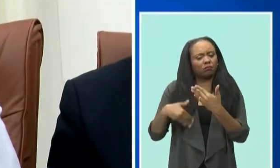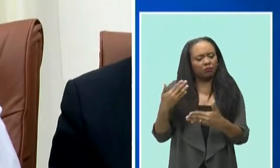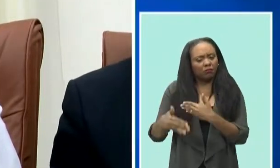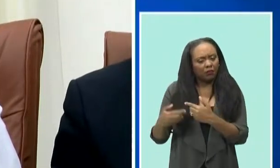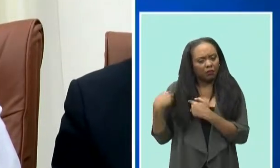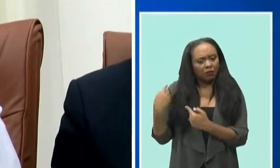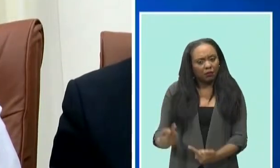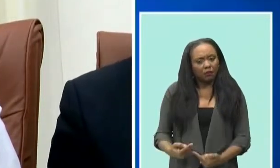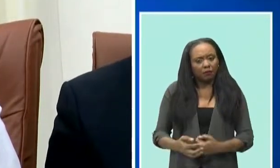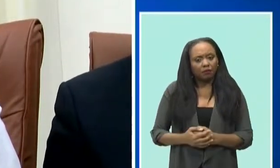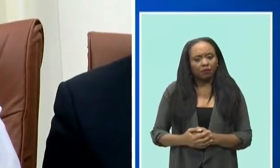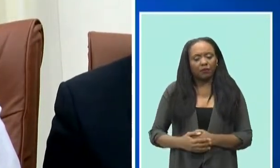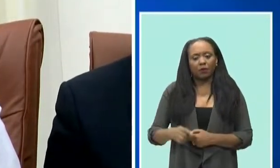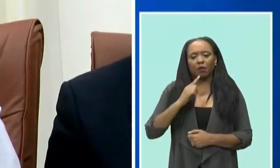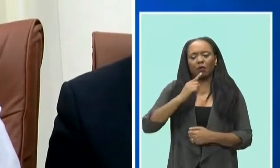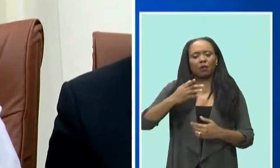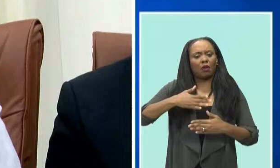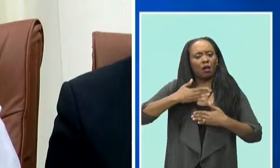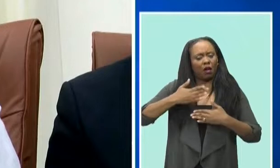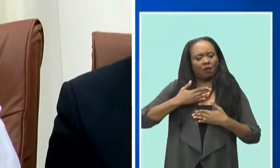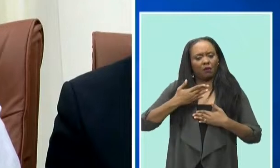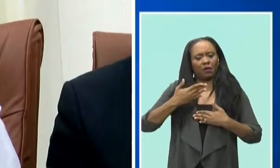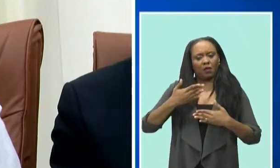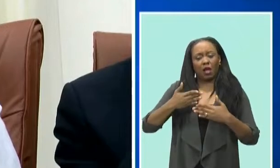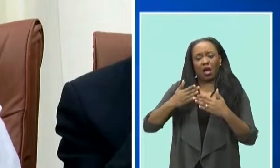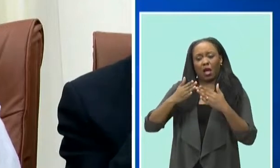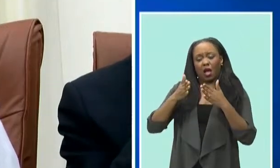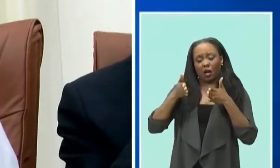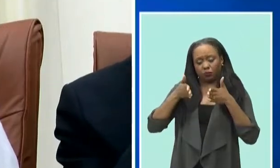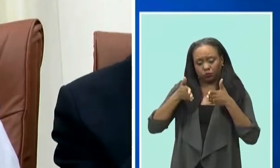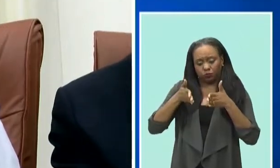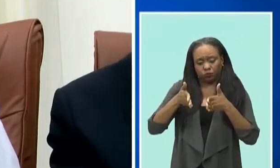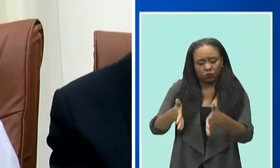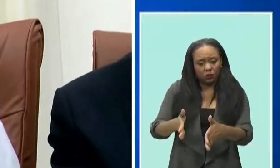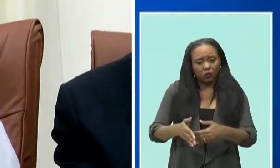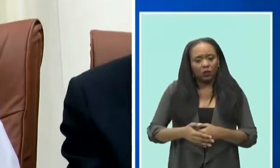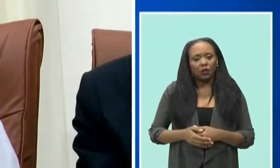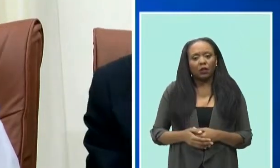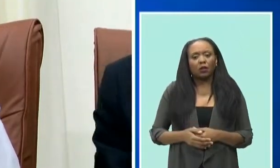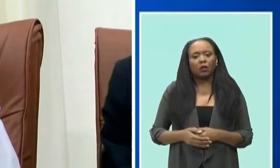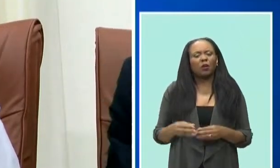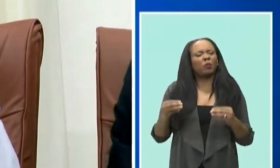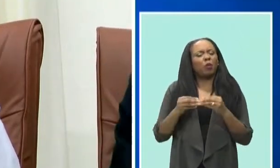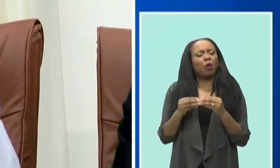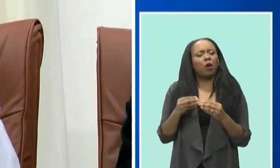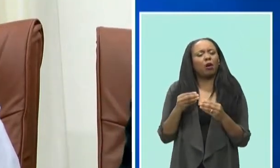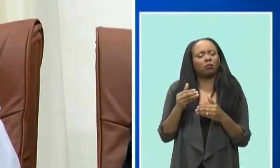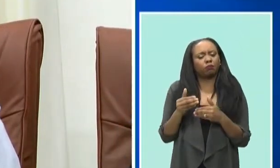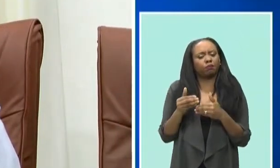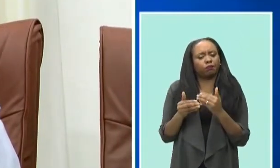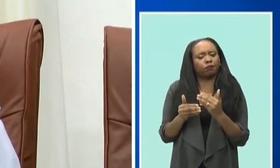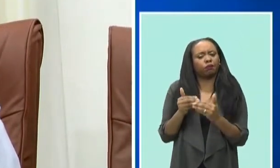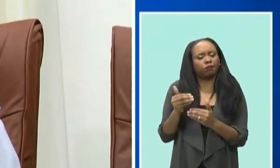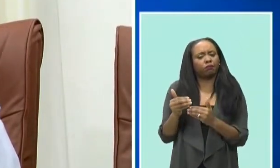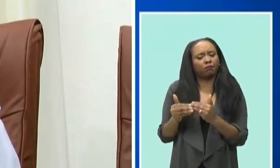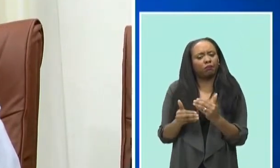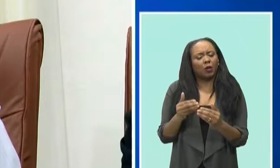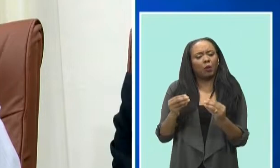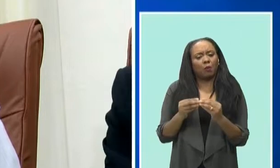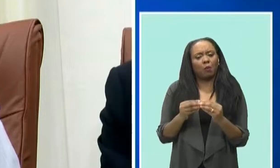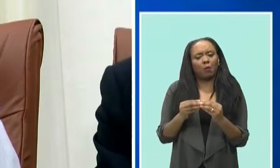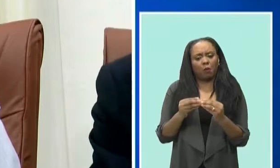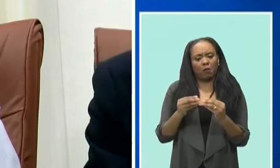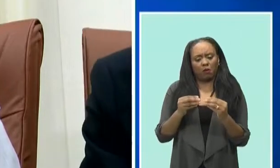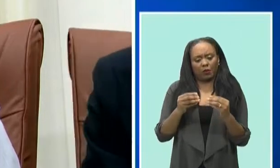to success and transformation. And we have a few more road signs to pass, but as long as the people